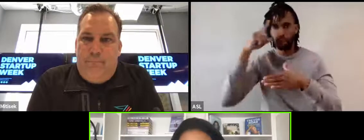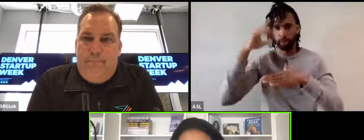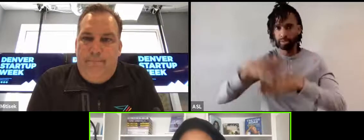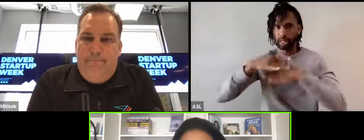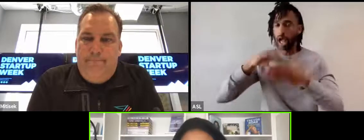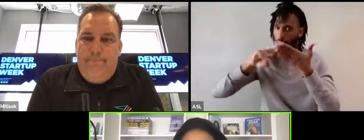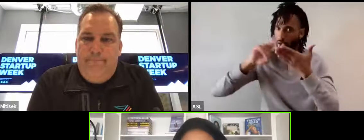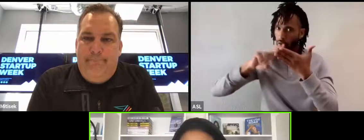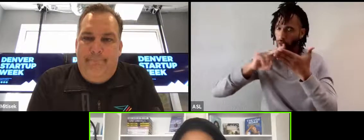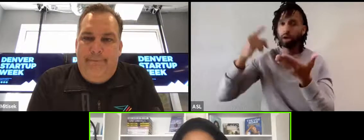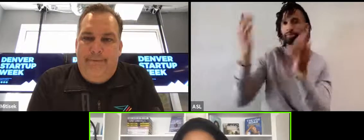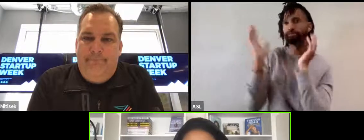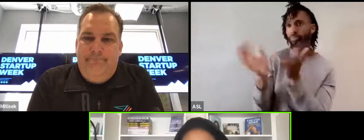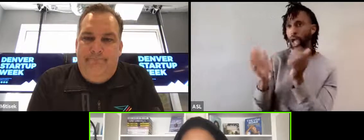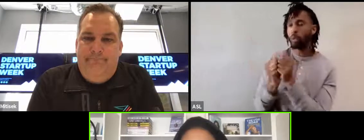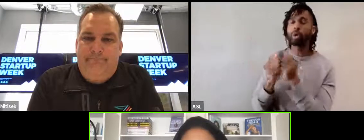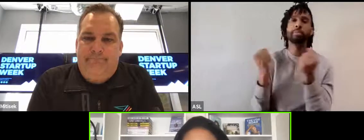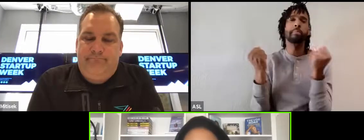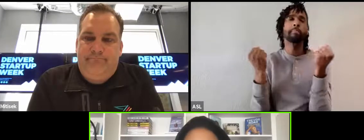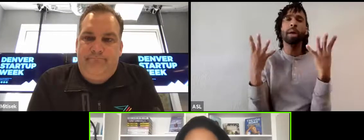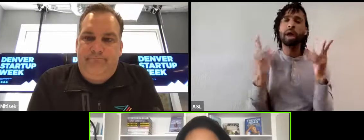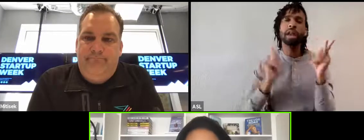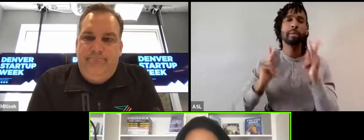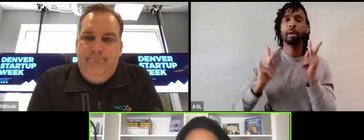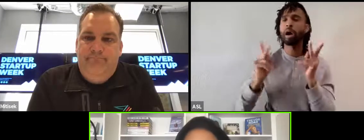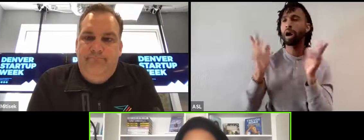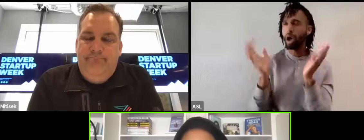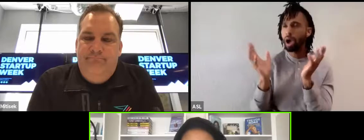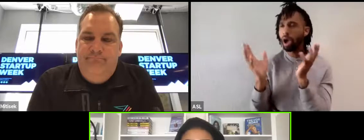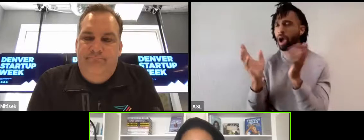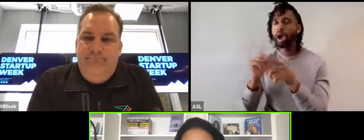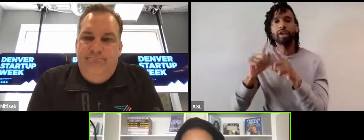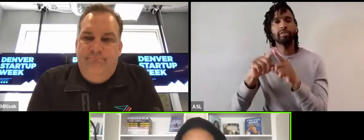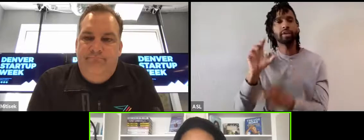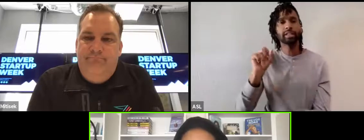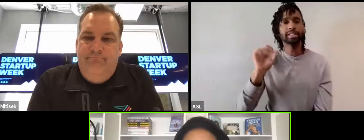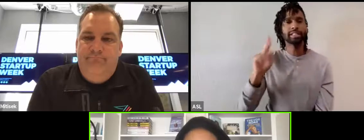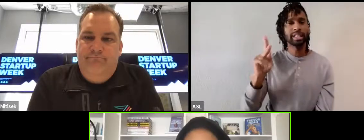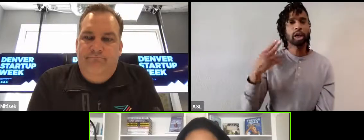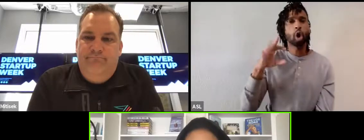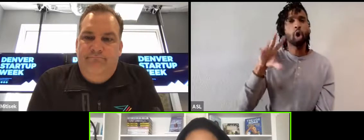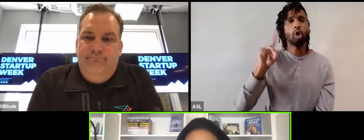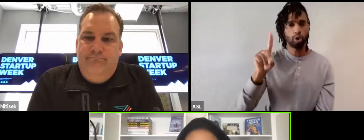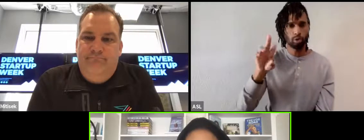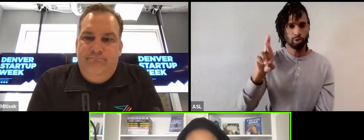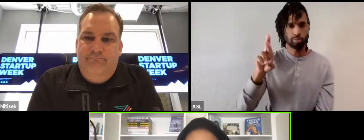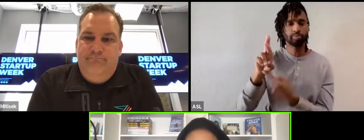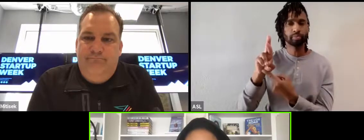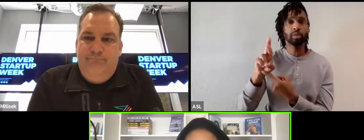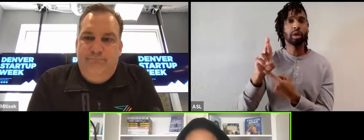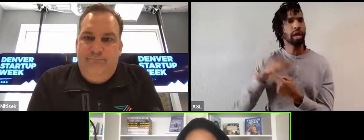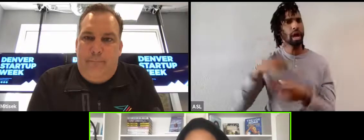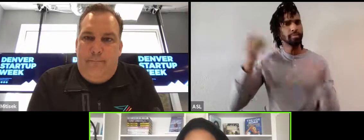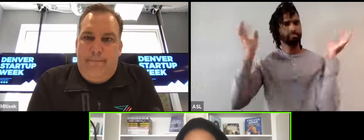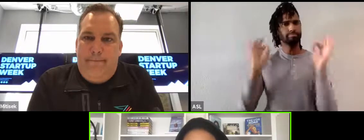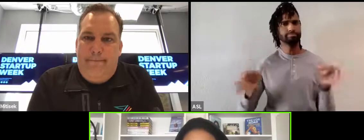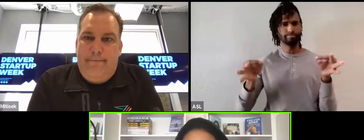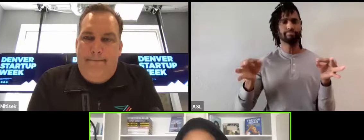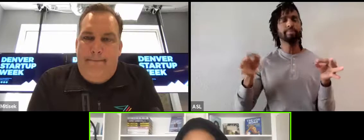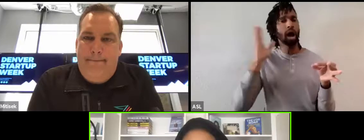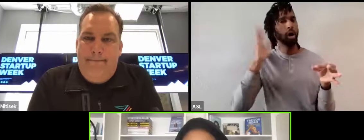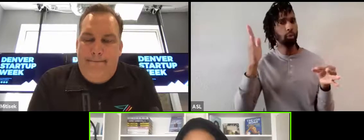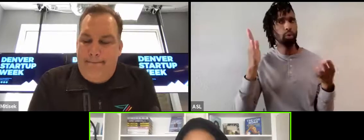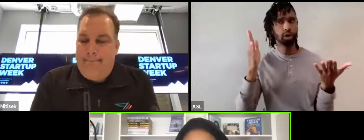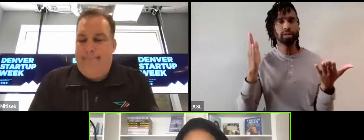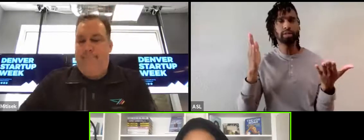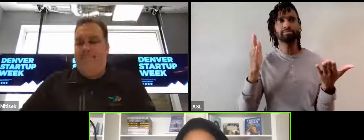talking to hundreds and hundreds and hundreds of people, different stakeholders, and then making the decision that I was going to have to